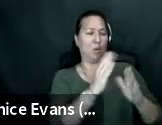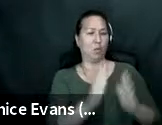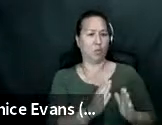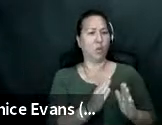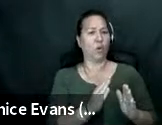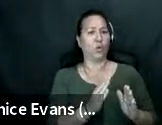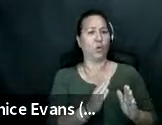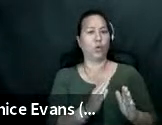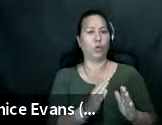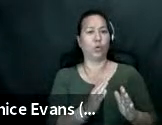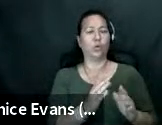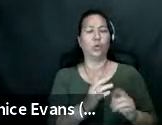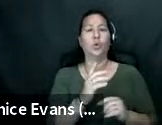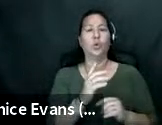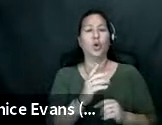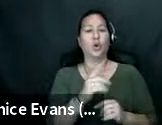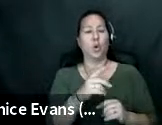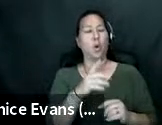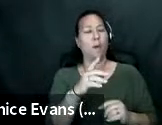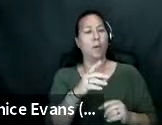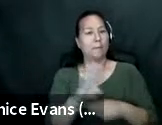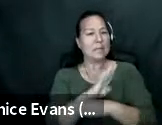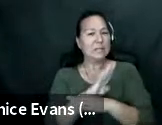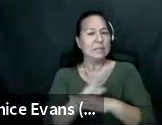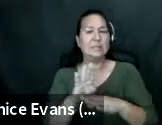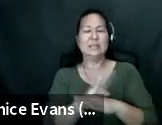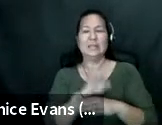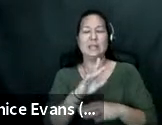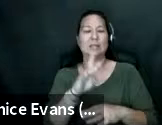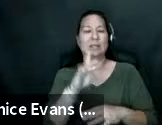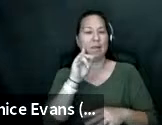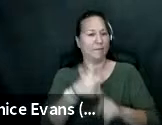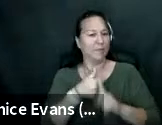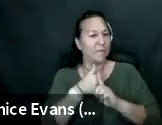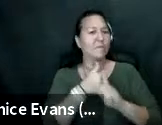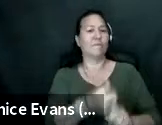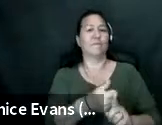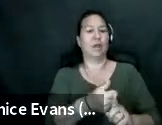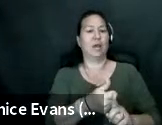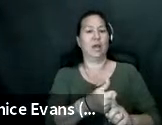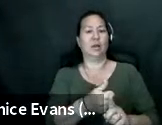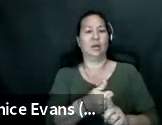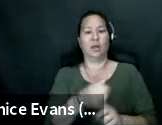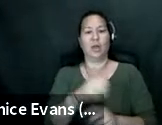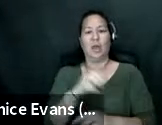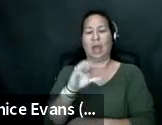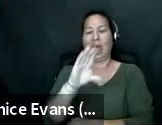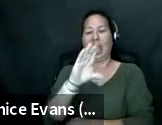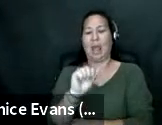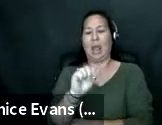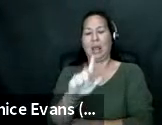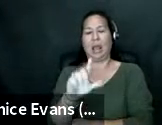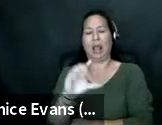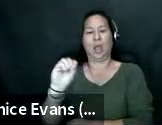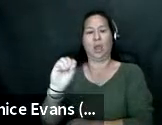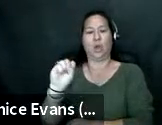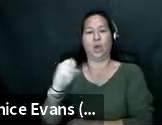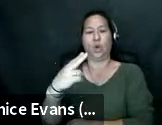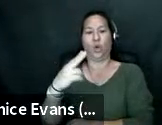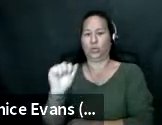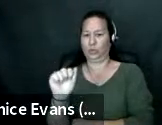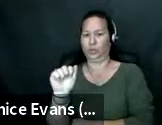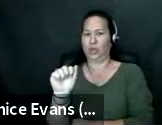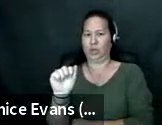OSHA's emergency temporary standards. So those requirements may be a little different and or more